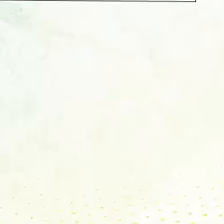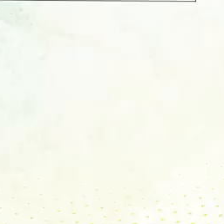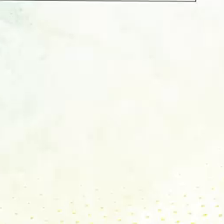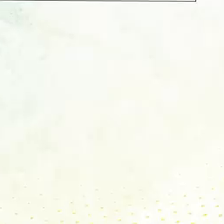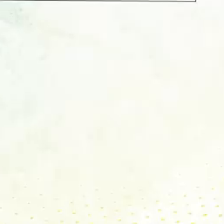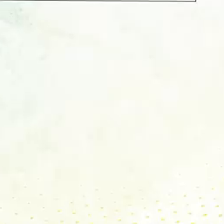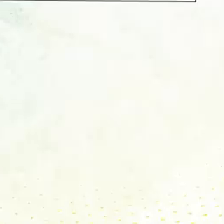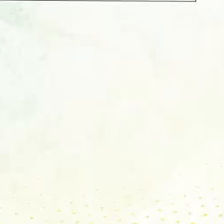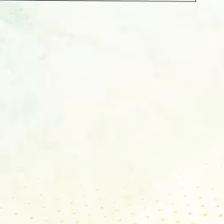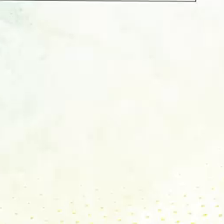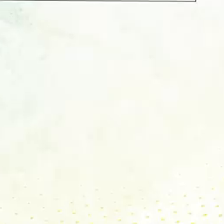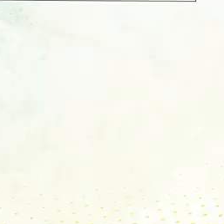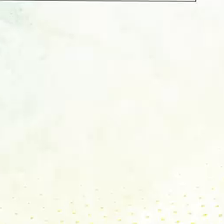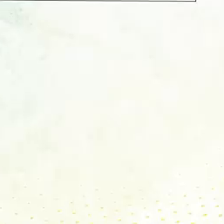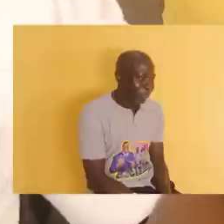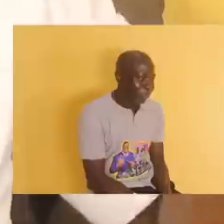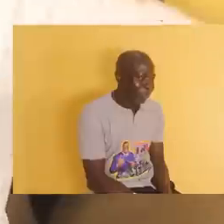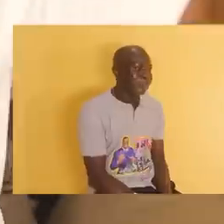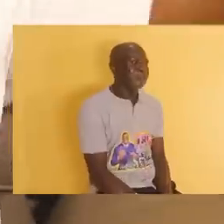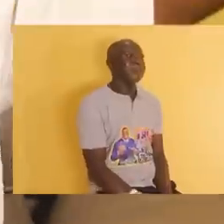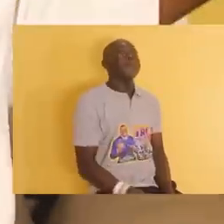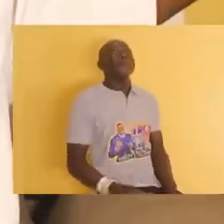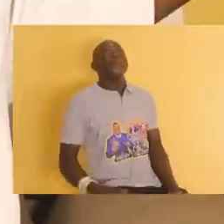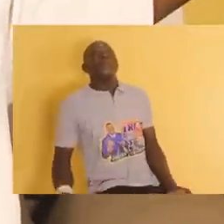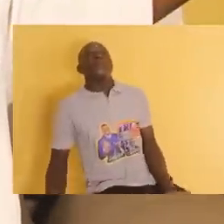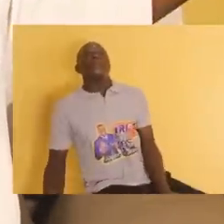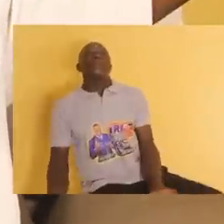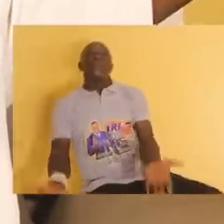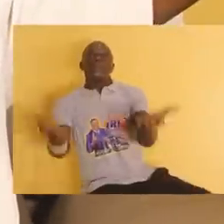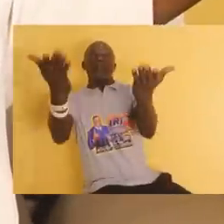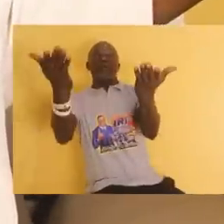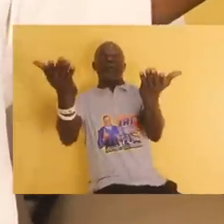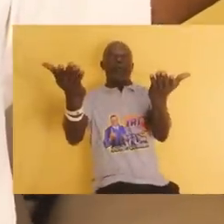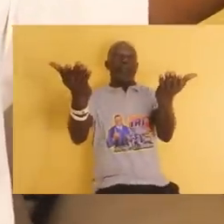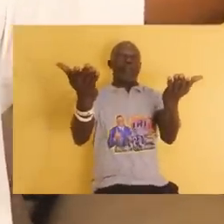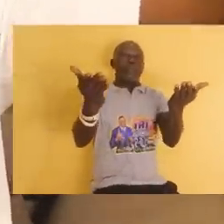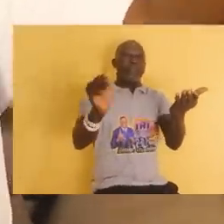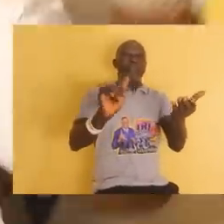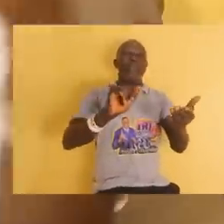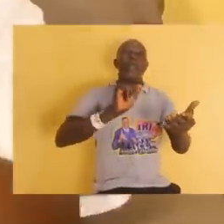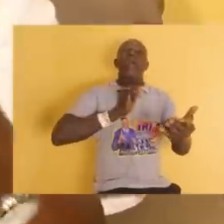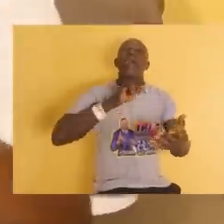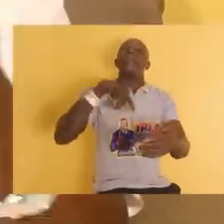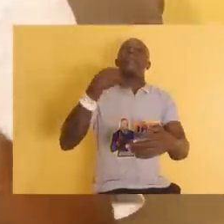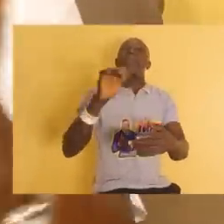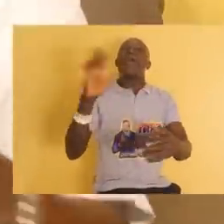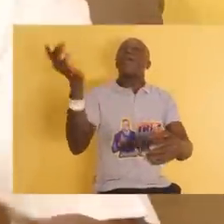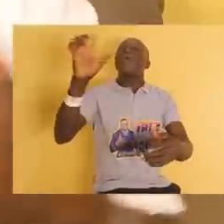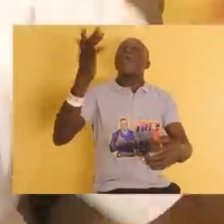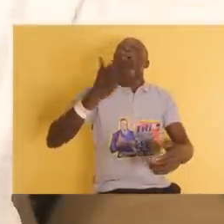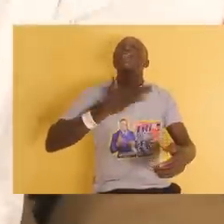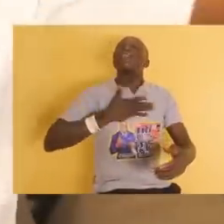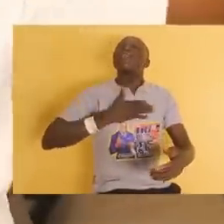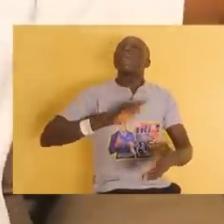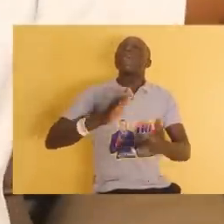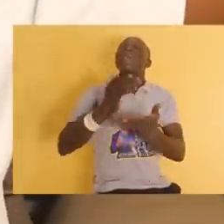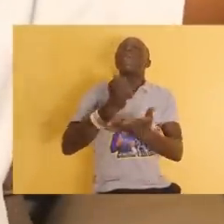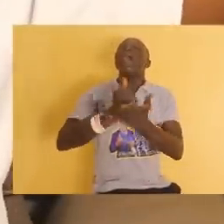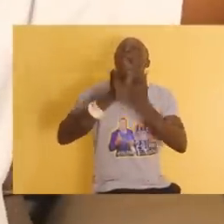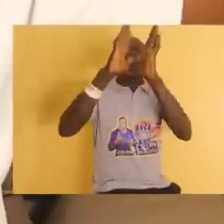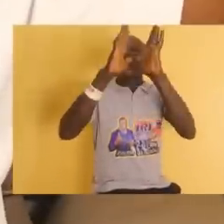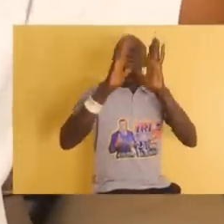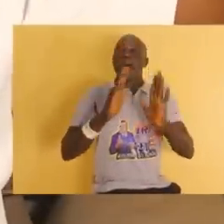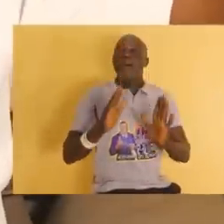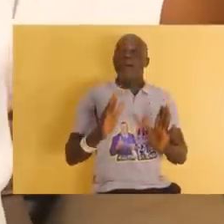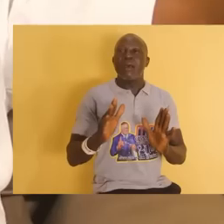fun olorun nitori pe on pese fun mi lakoko egbe wa soke lift up your head e so pe olore mi da